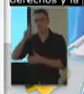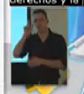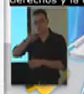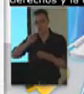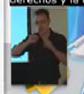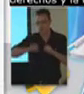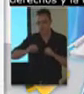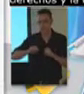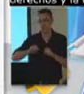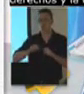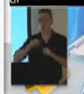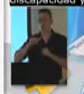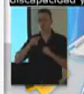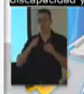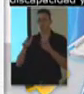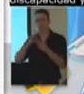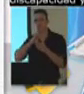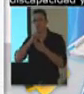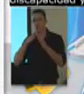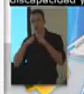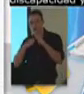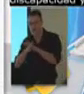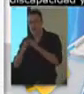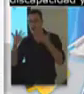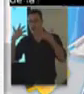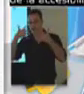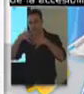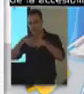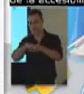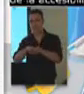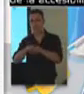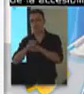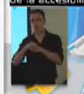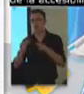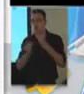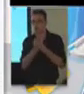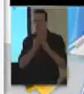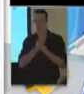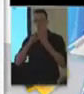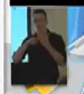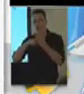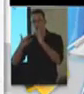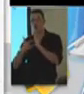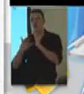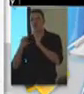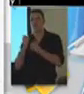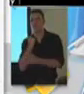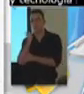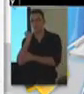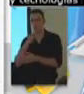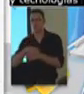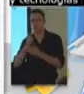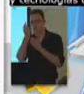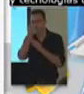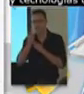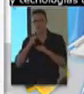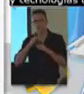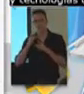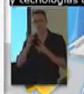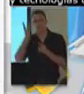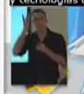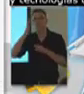a reality of the rights and dignity of people with disability and elderly people through integrated accessibility, assistance technologies and